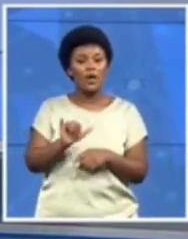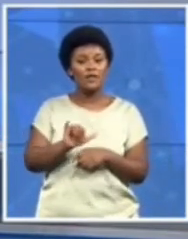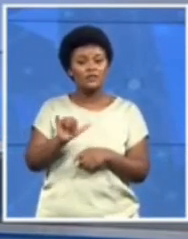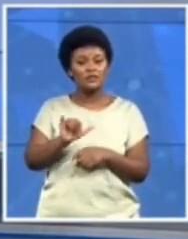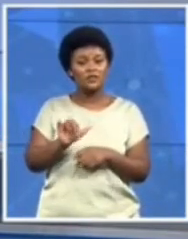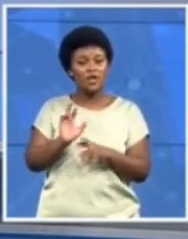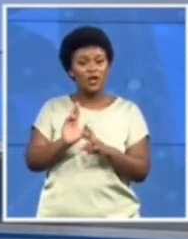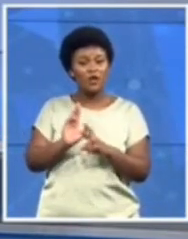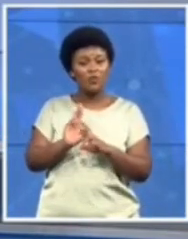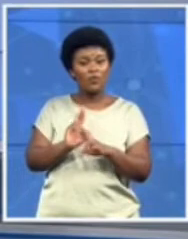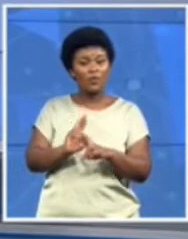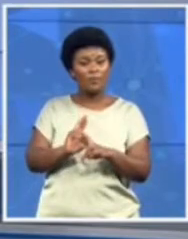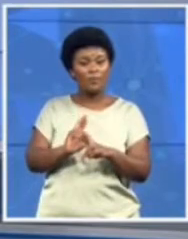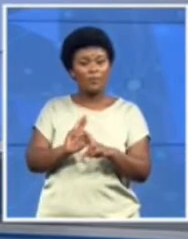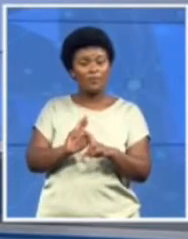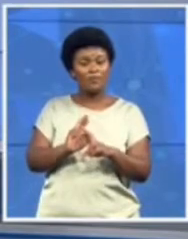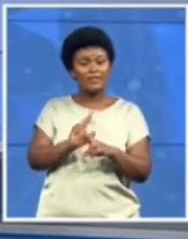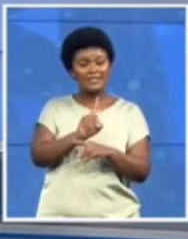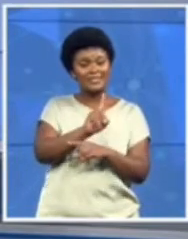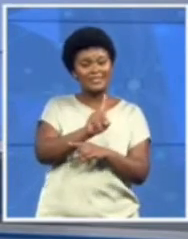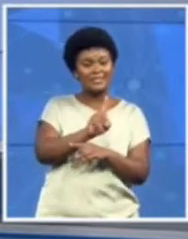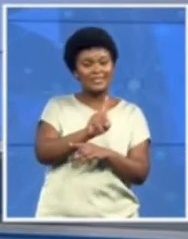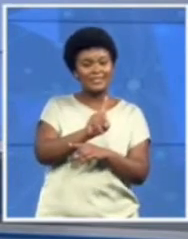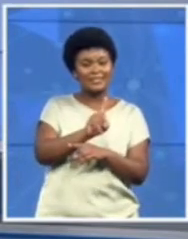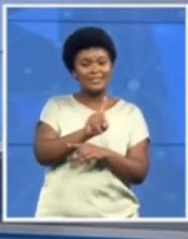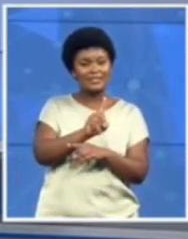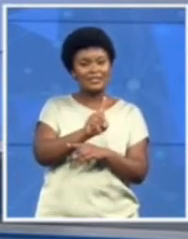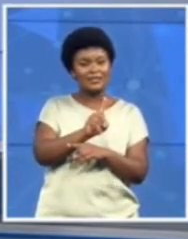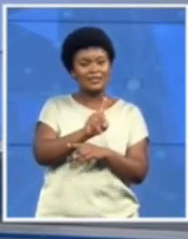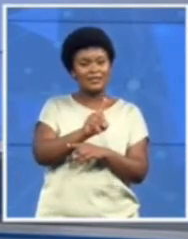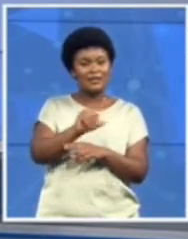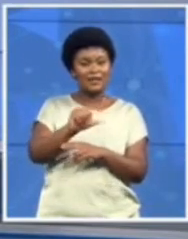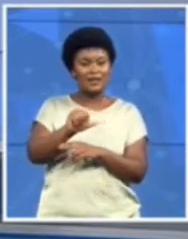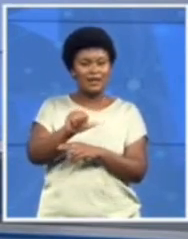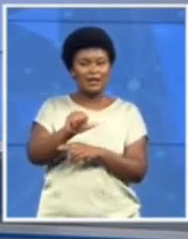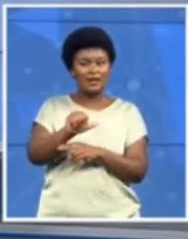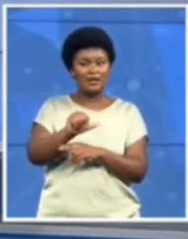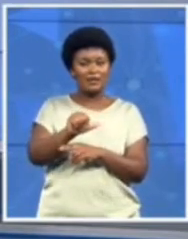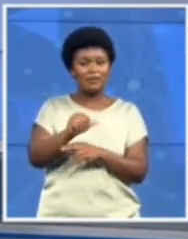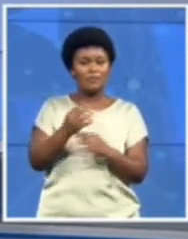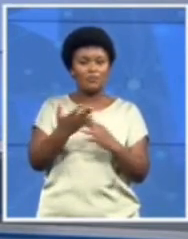Democratic Alliance outside of parliament. Let's take a break for now.